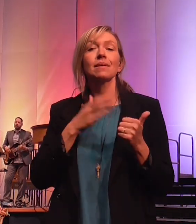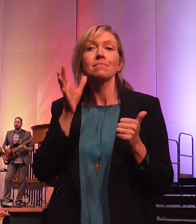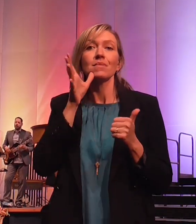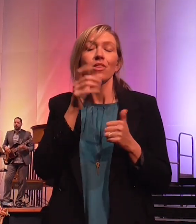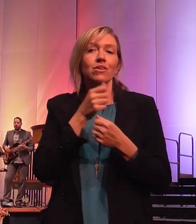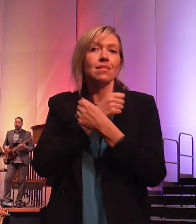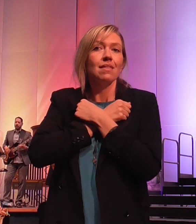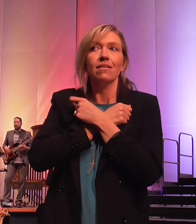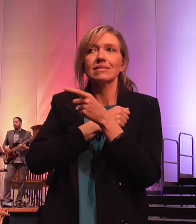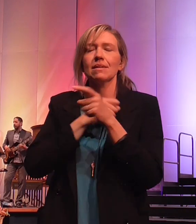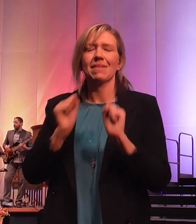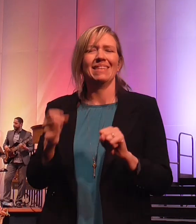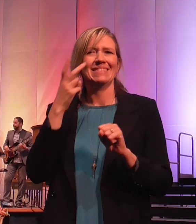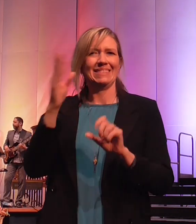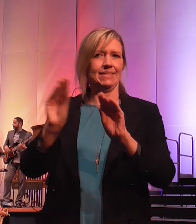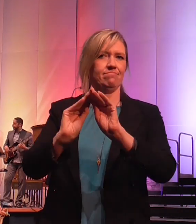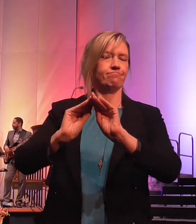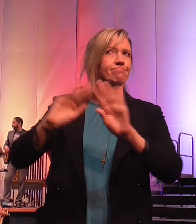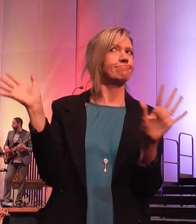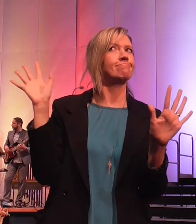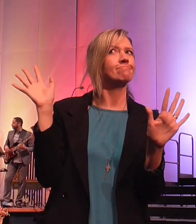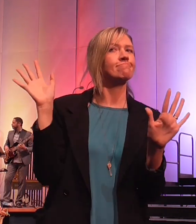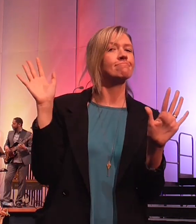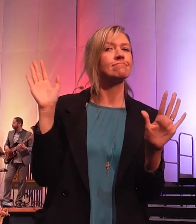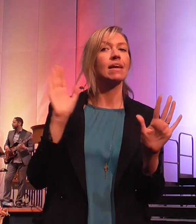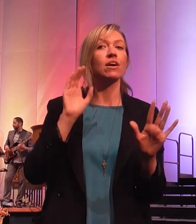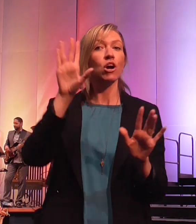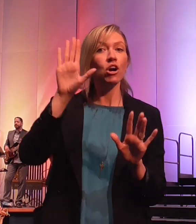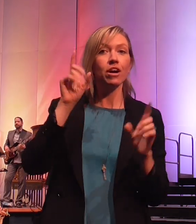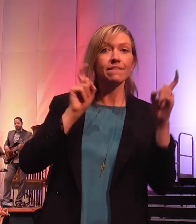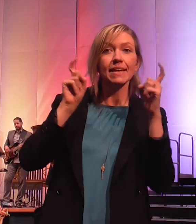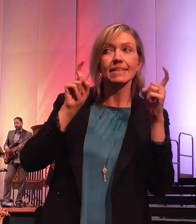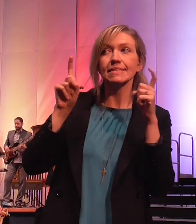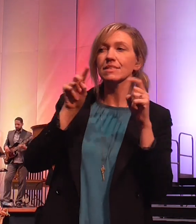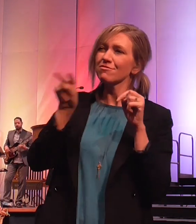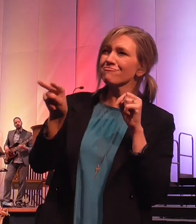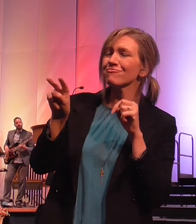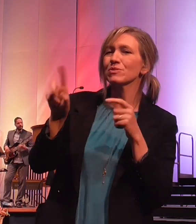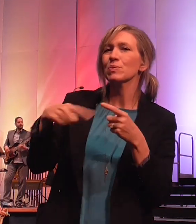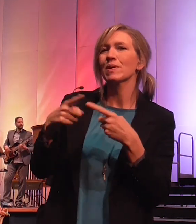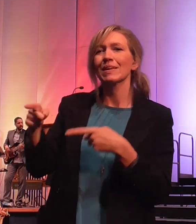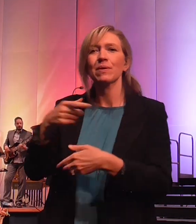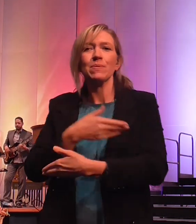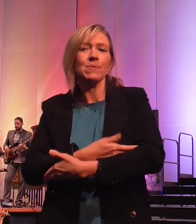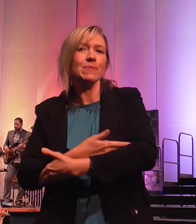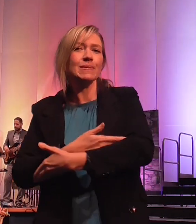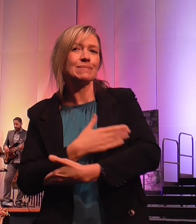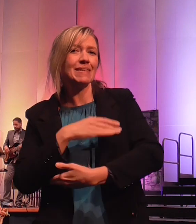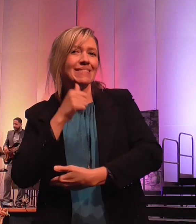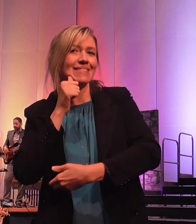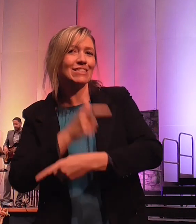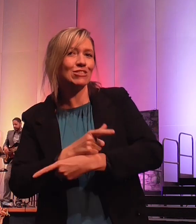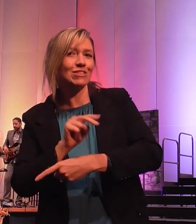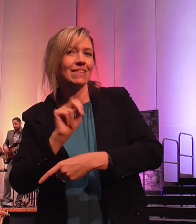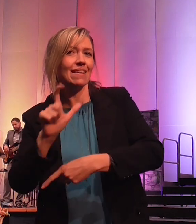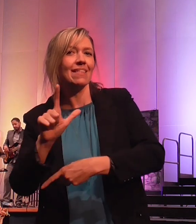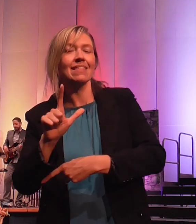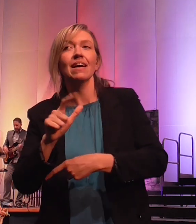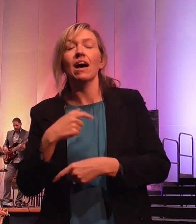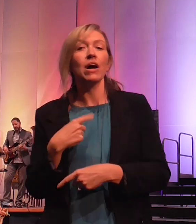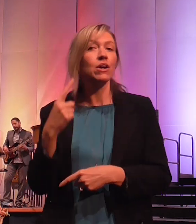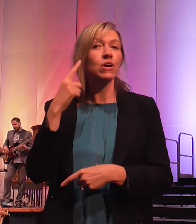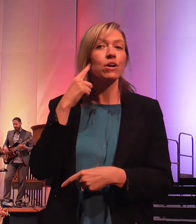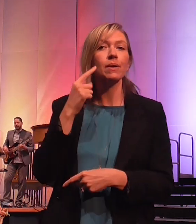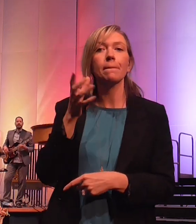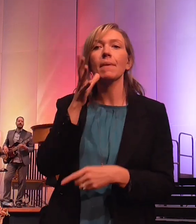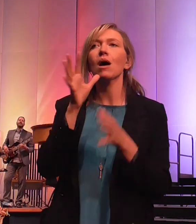My mother loves him, and I can tell by the way she looks at him when he holds my little sister Nell. I